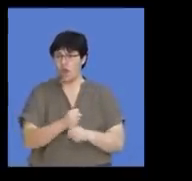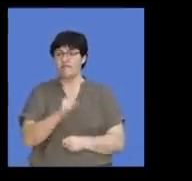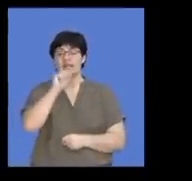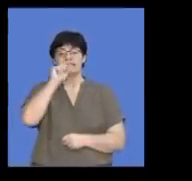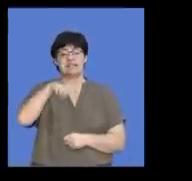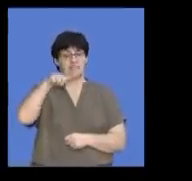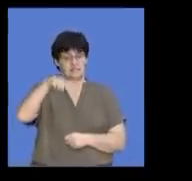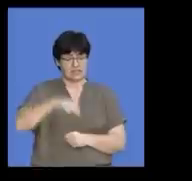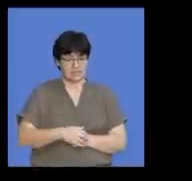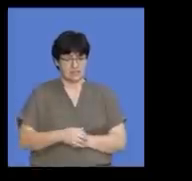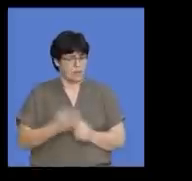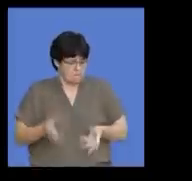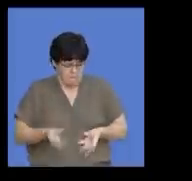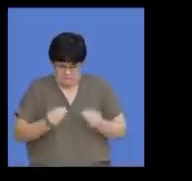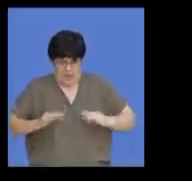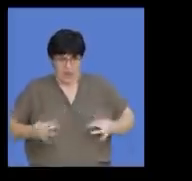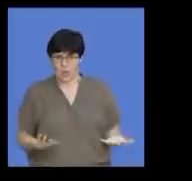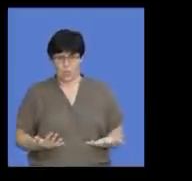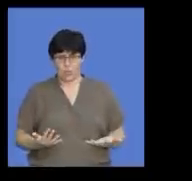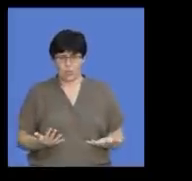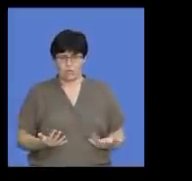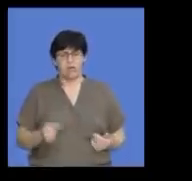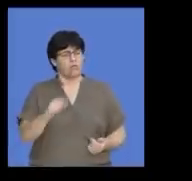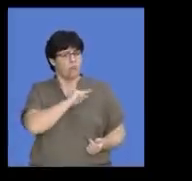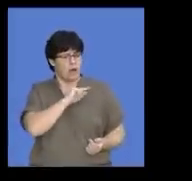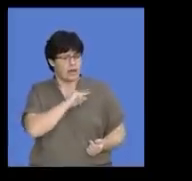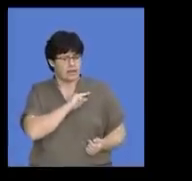17. How did I get that? Why?